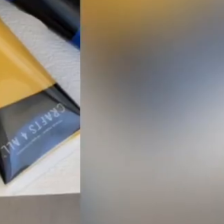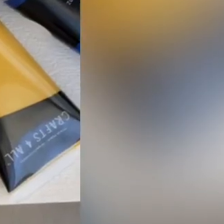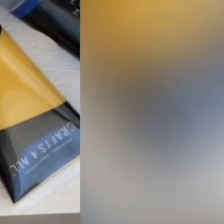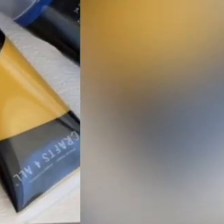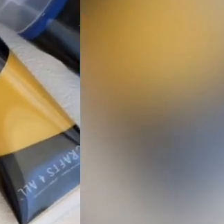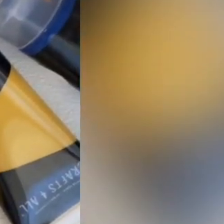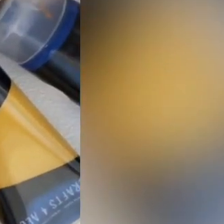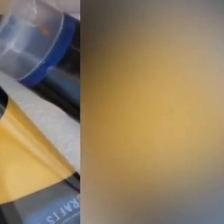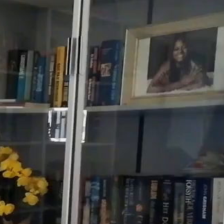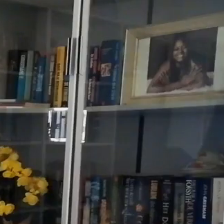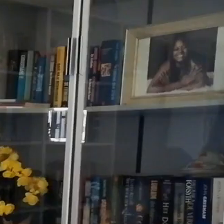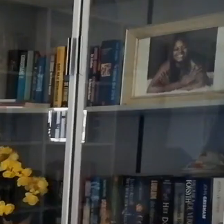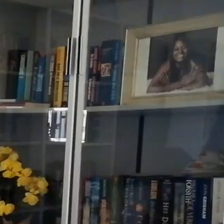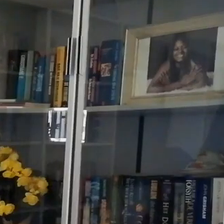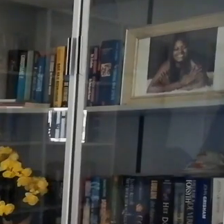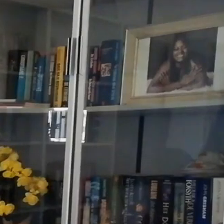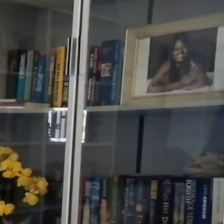safely. We